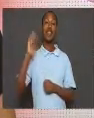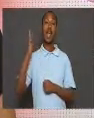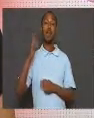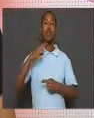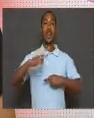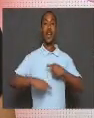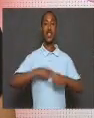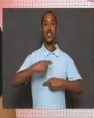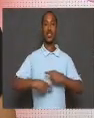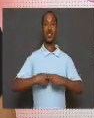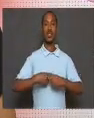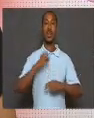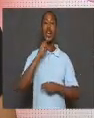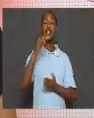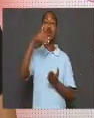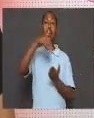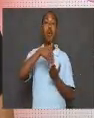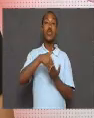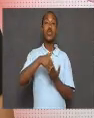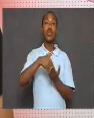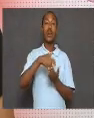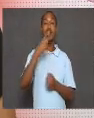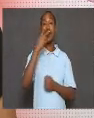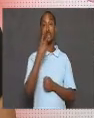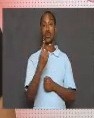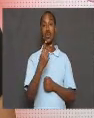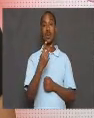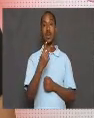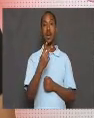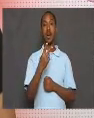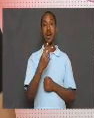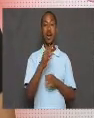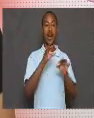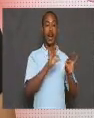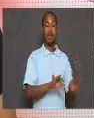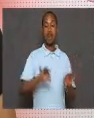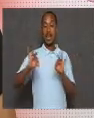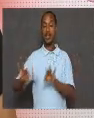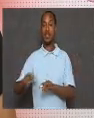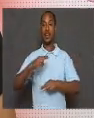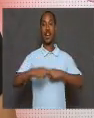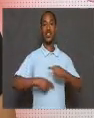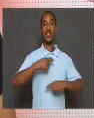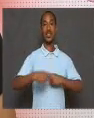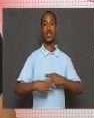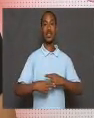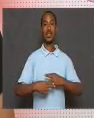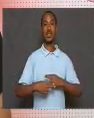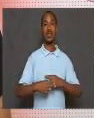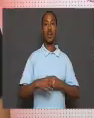This type of reaction is also referred to as a replacement